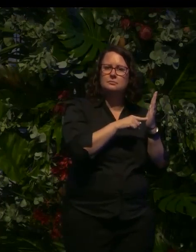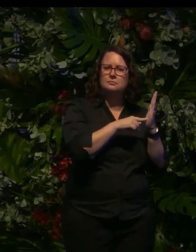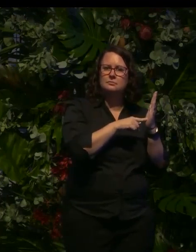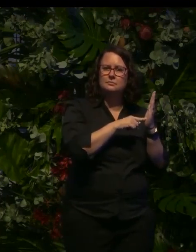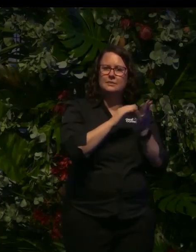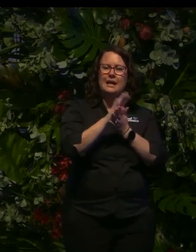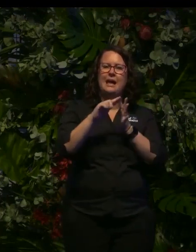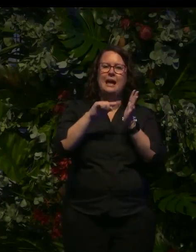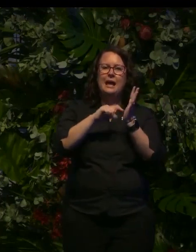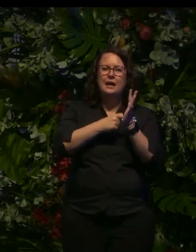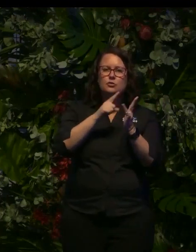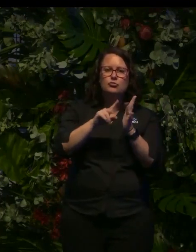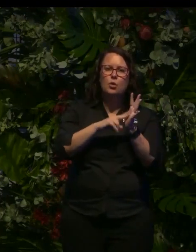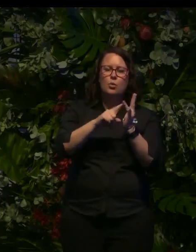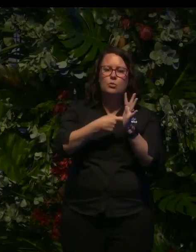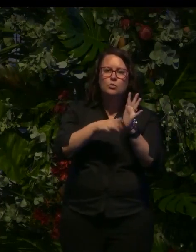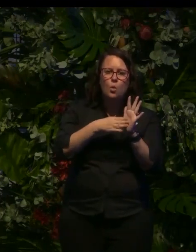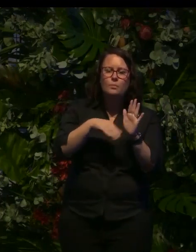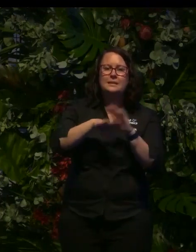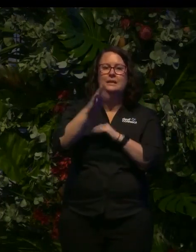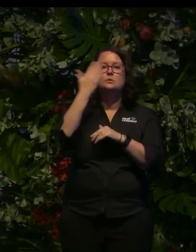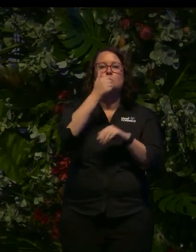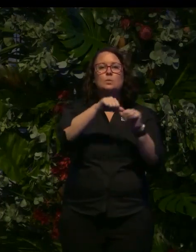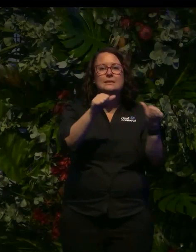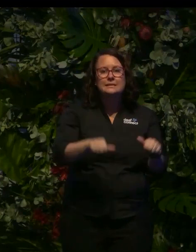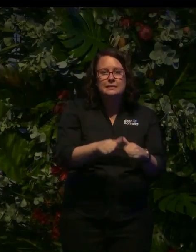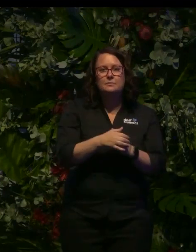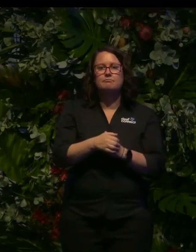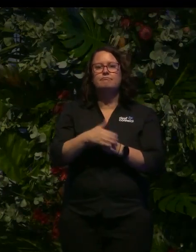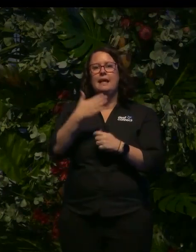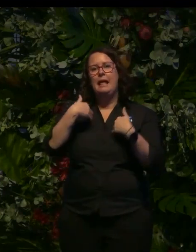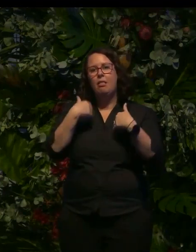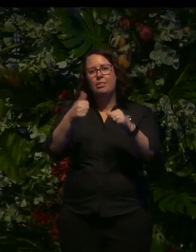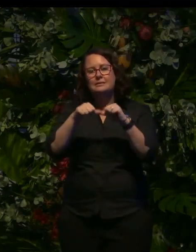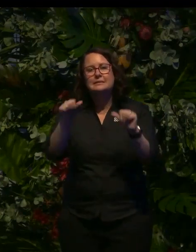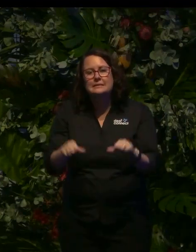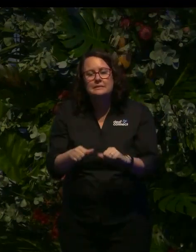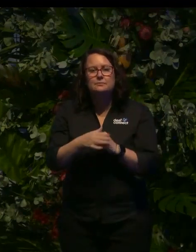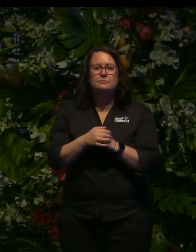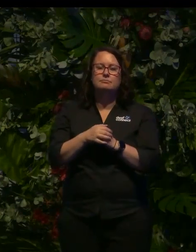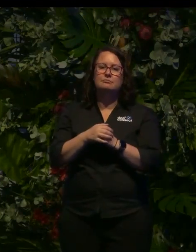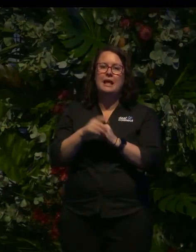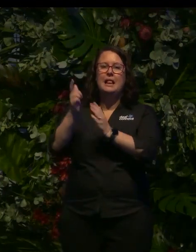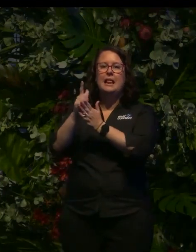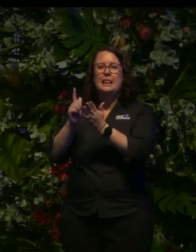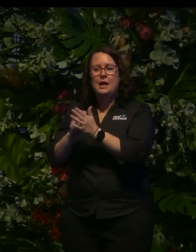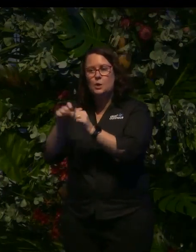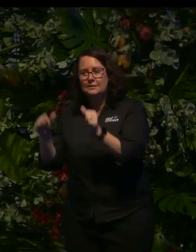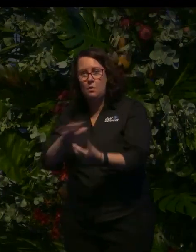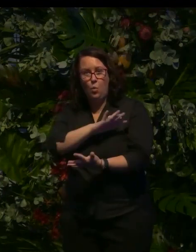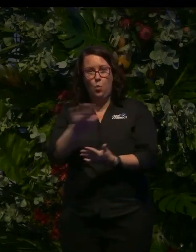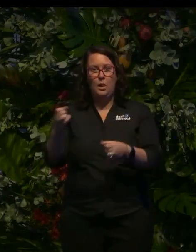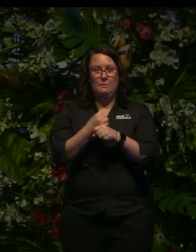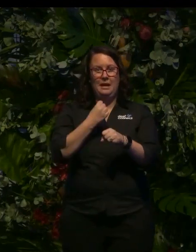Heteronorm, navigation within the school system, but as well health system and as well legal system.